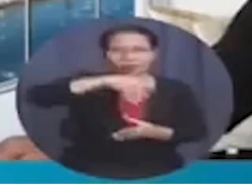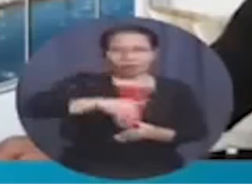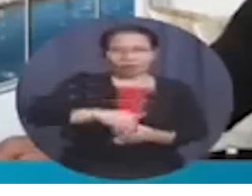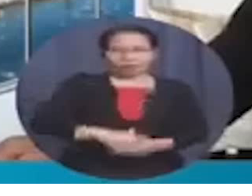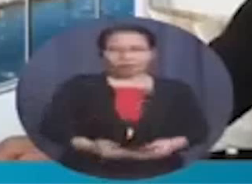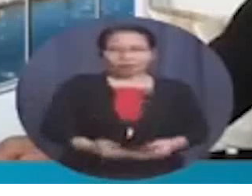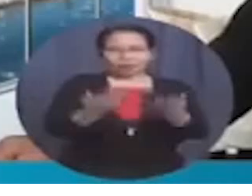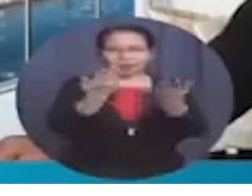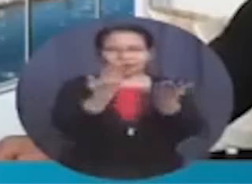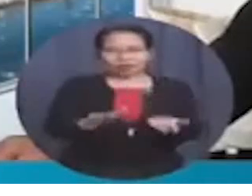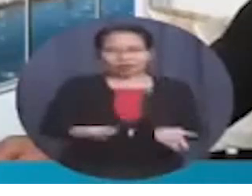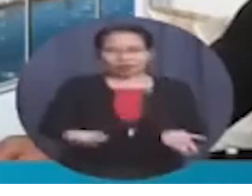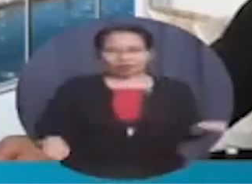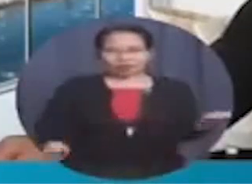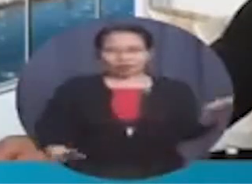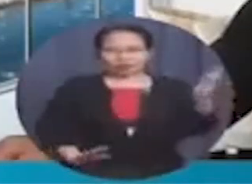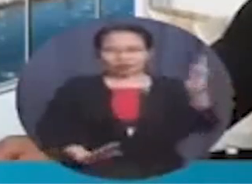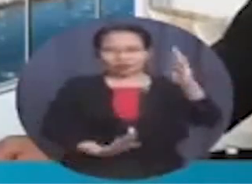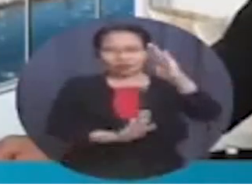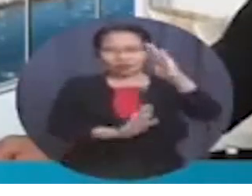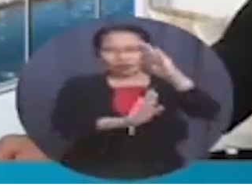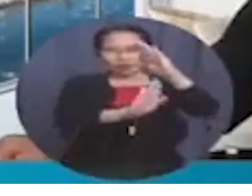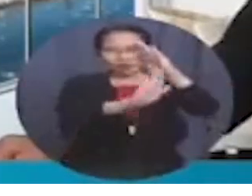is in